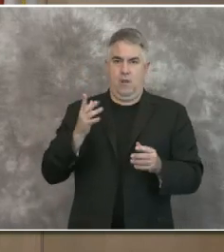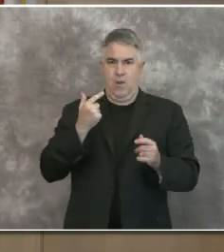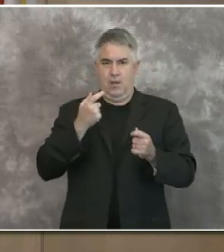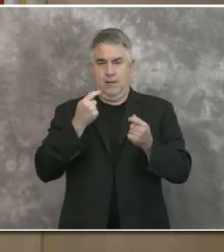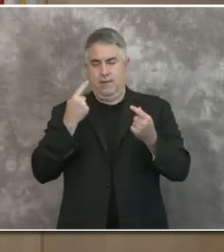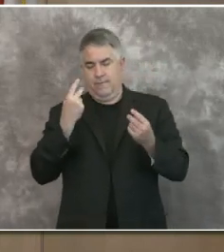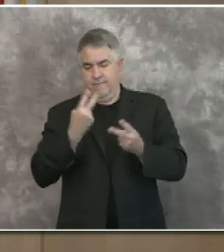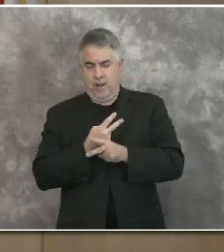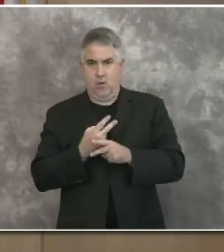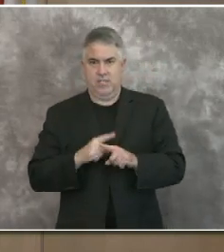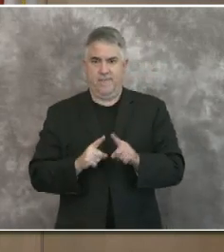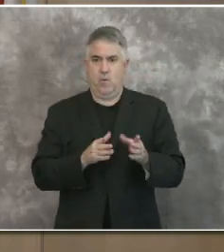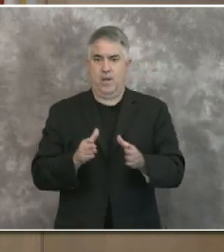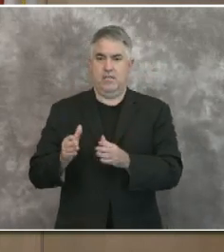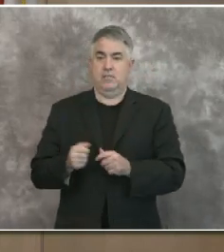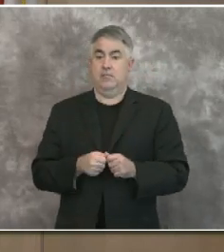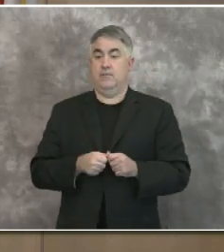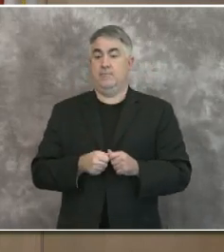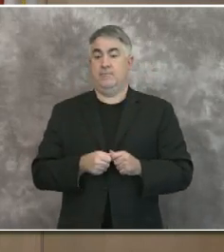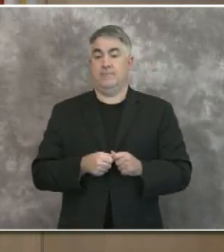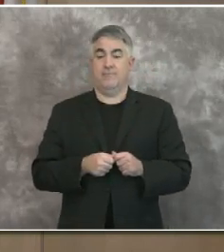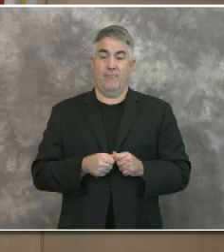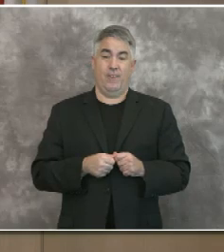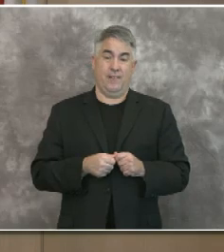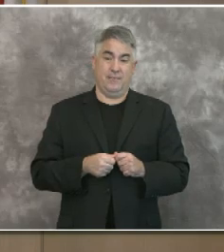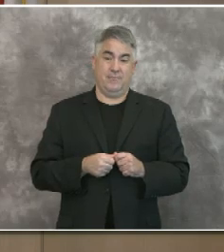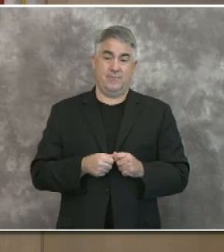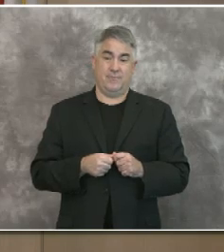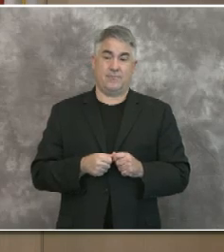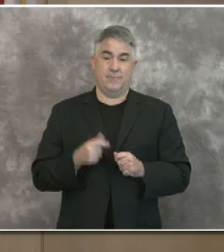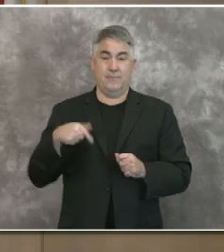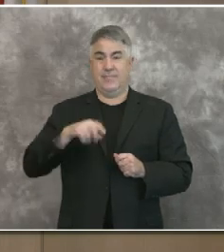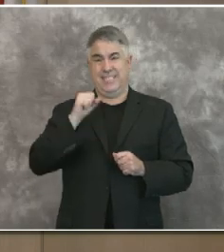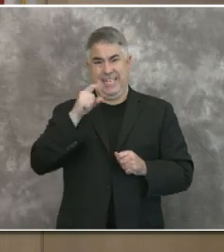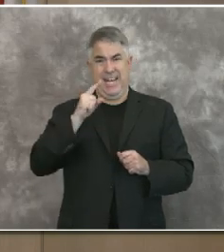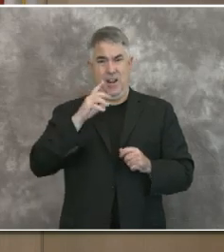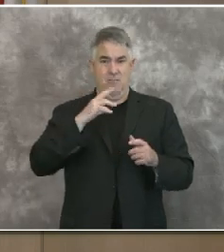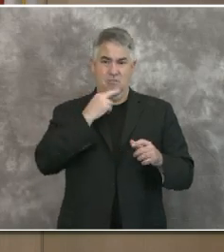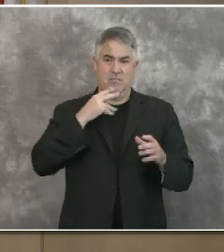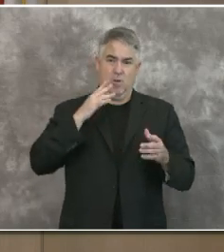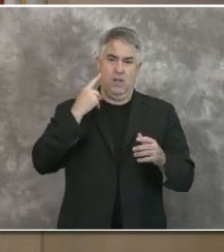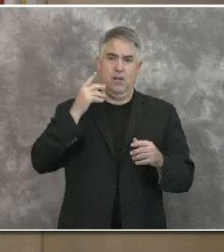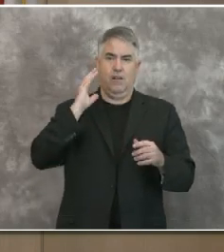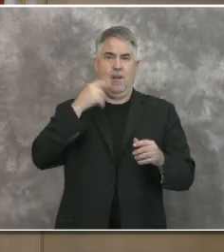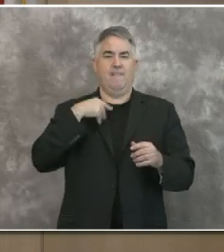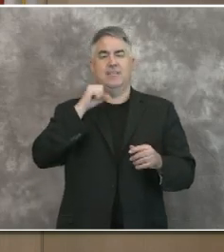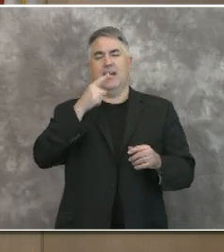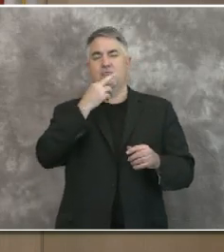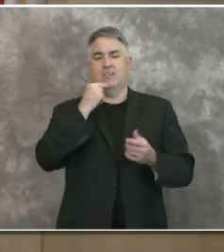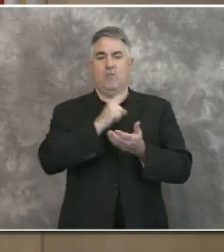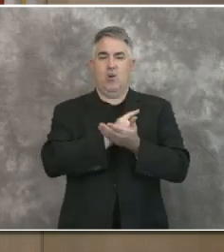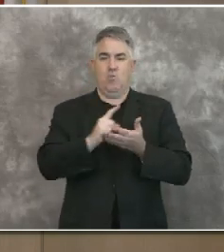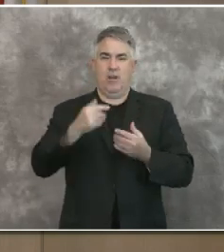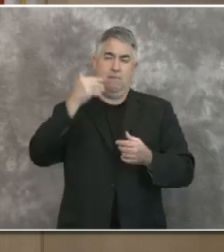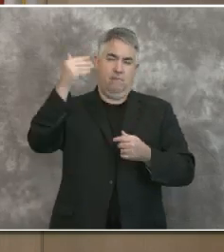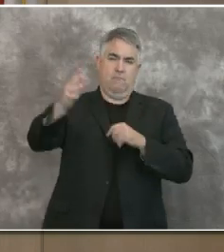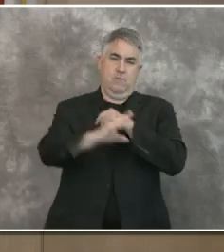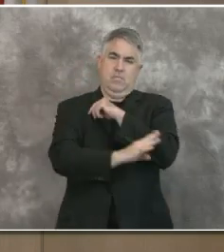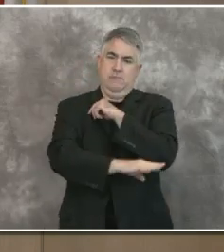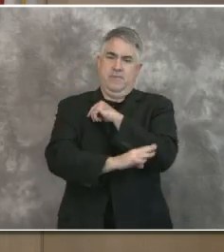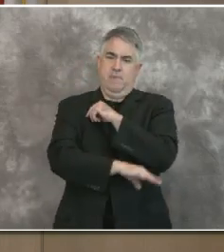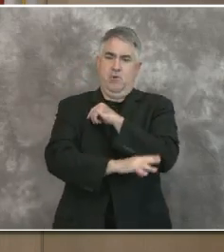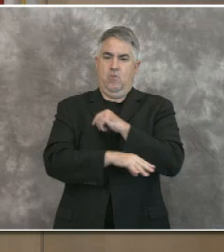is put on by our chapter, and we're planning on a community-wide Restaurant Week later in September, late September, by